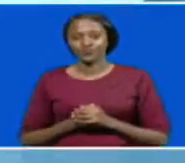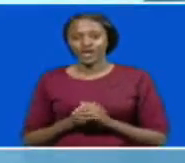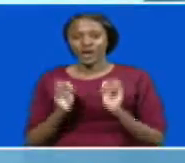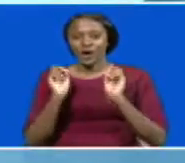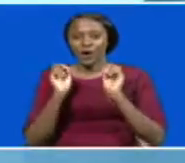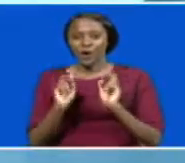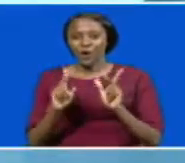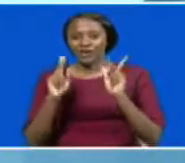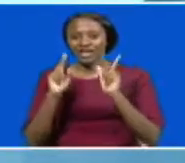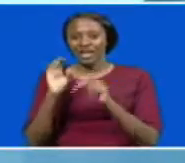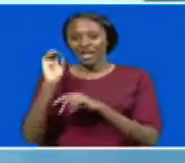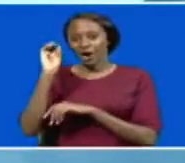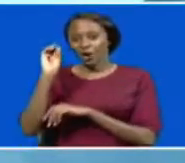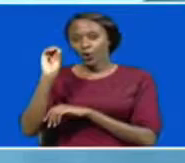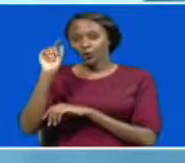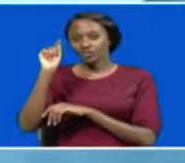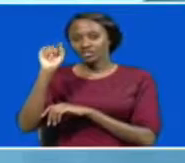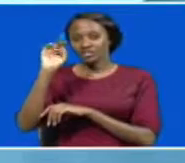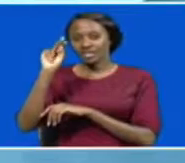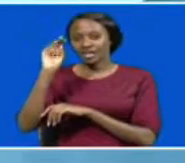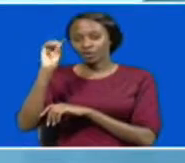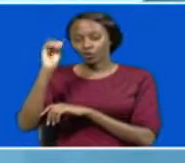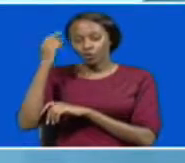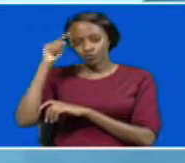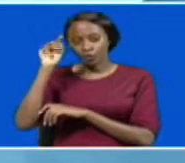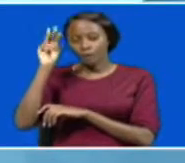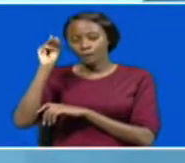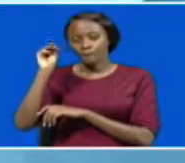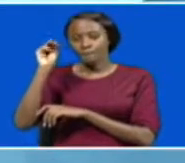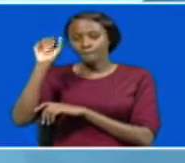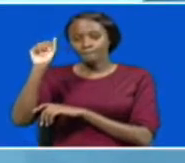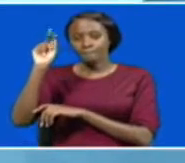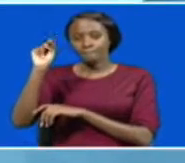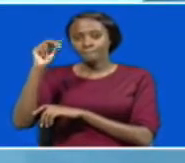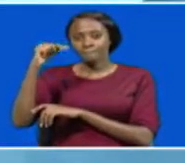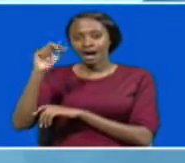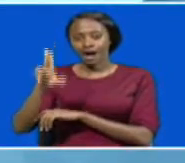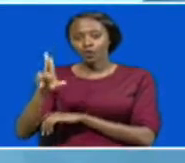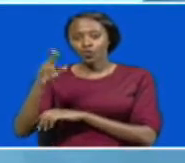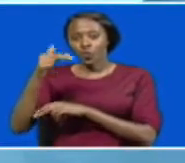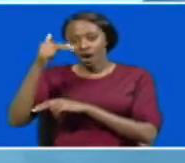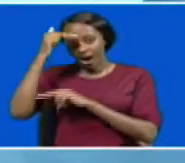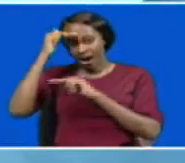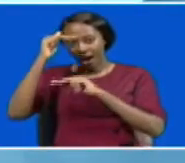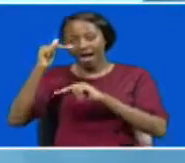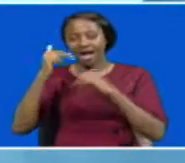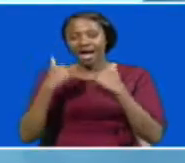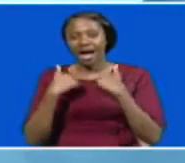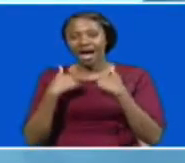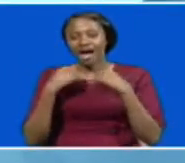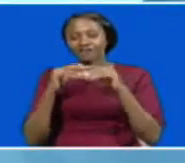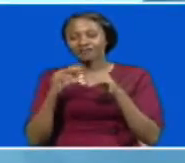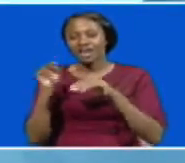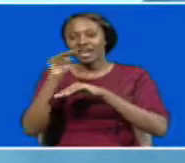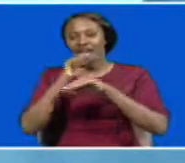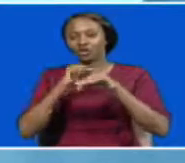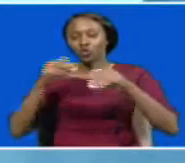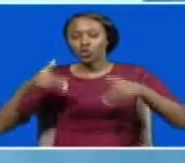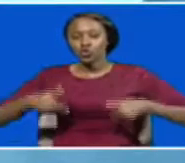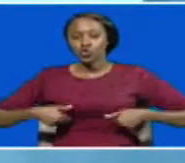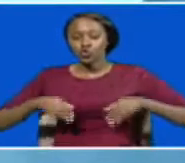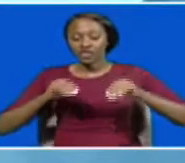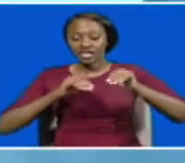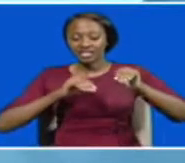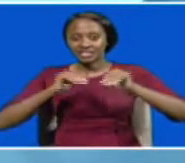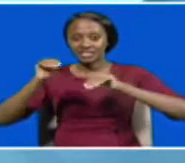Now, Isiaah Oteino from Mang'u High is the winner of the Under 18 Open category in the National Youth Chess Championship. Rocky